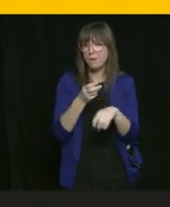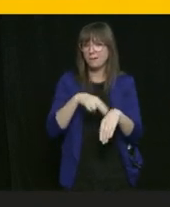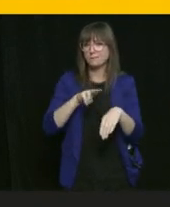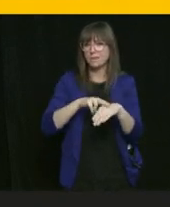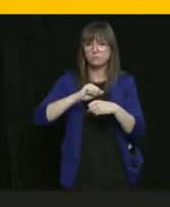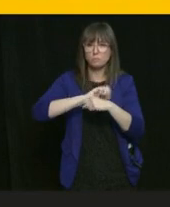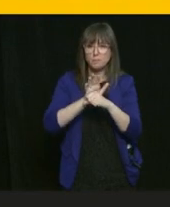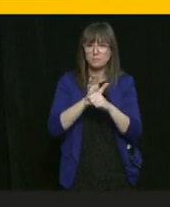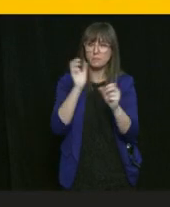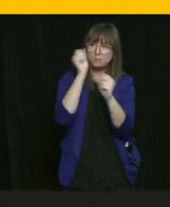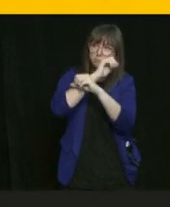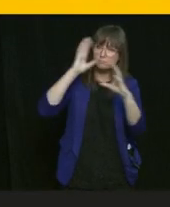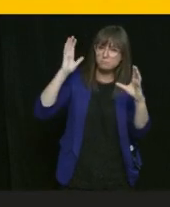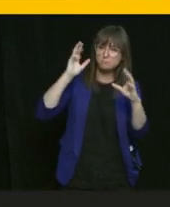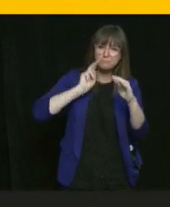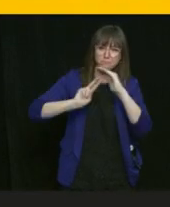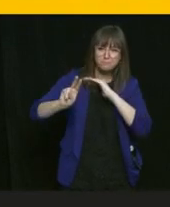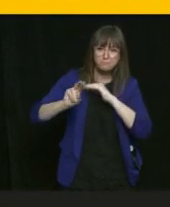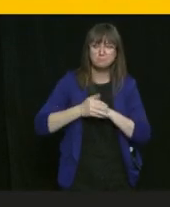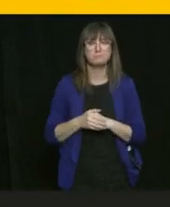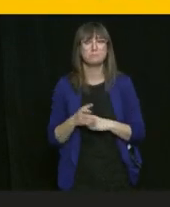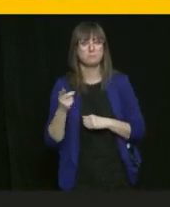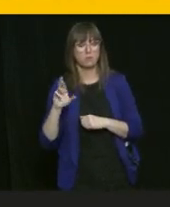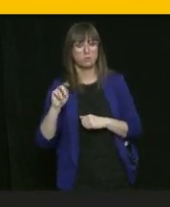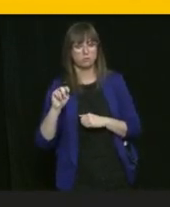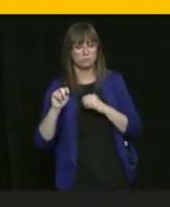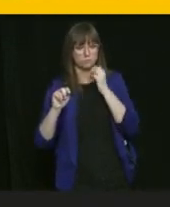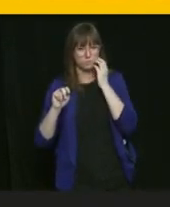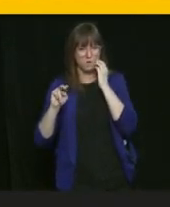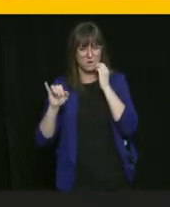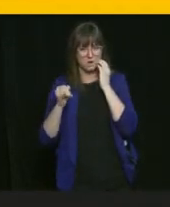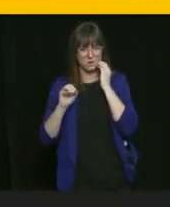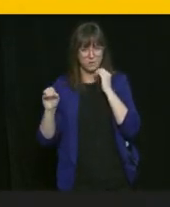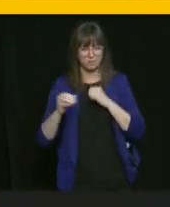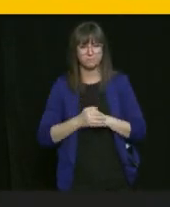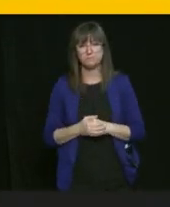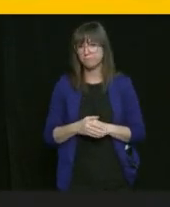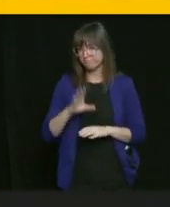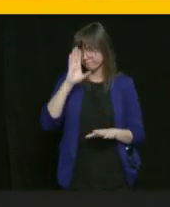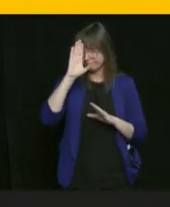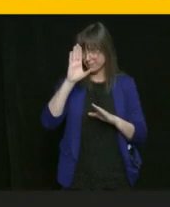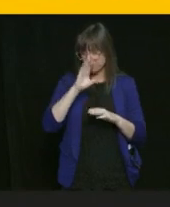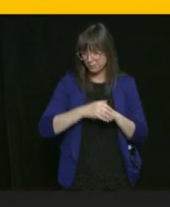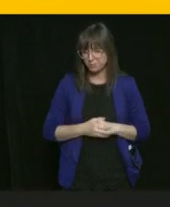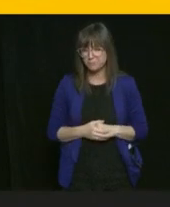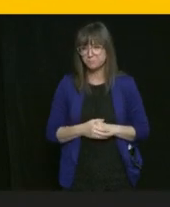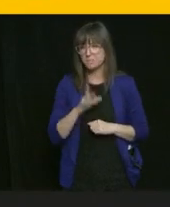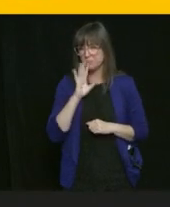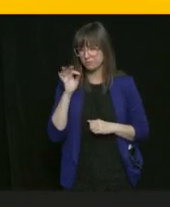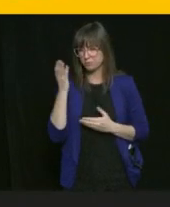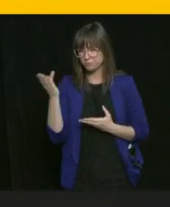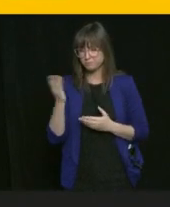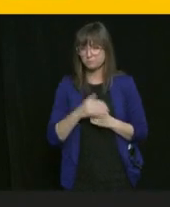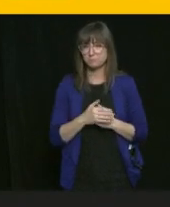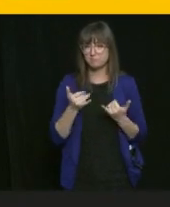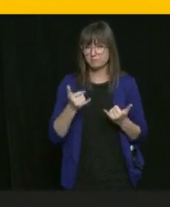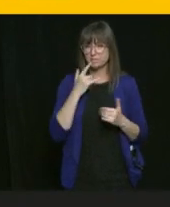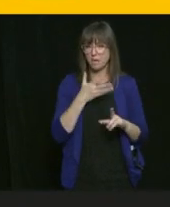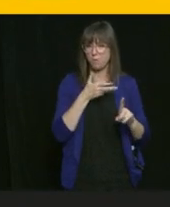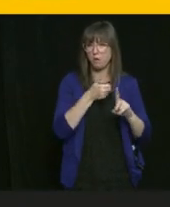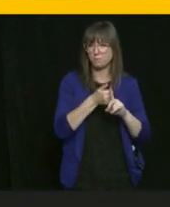picture. Bonjour à tous et à toutes. Good day, everyone. Today we'll provide an update on